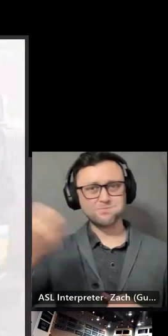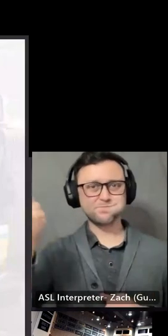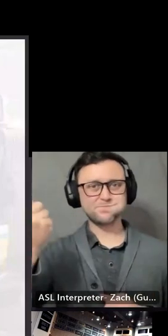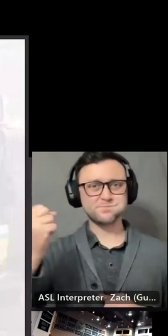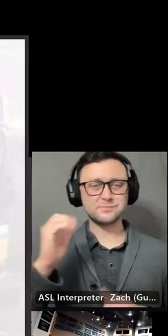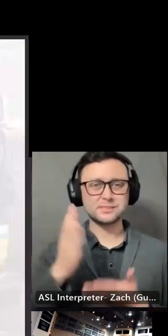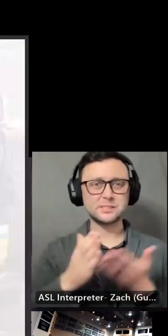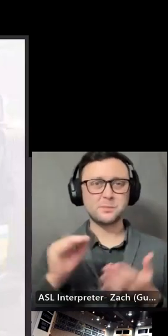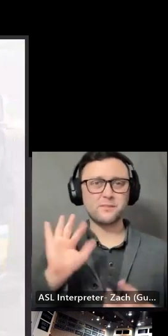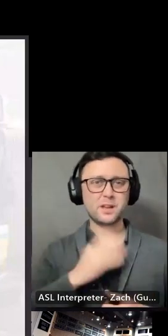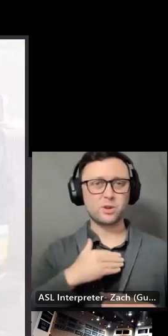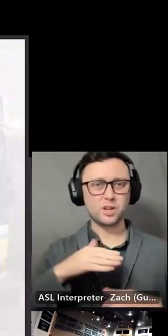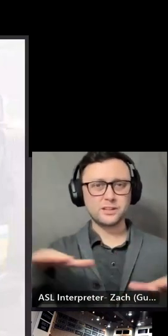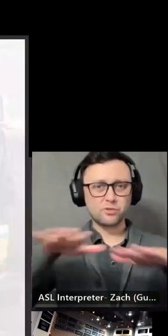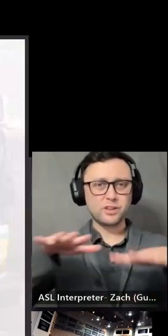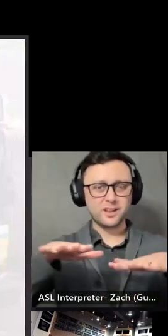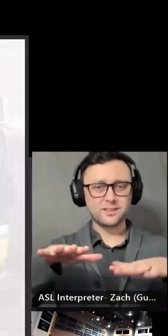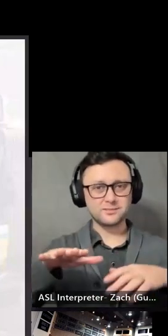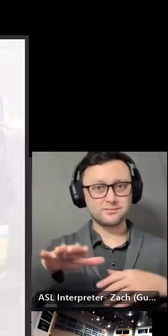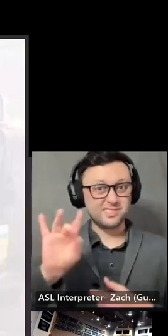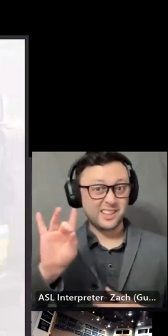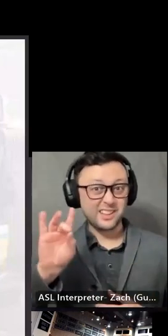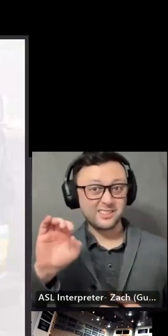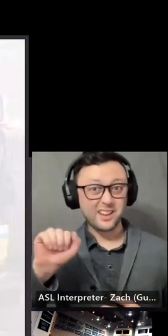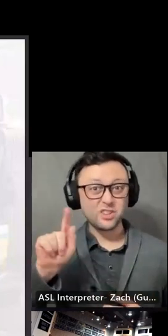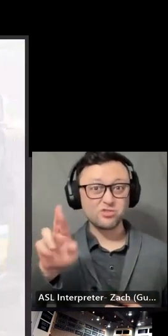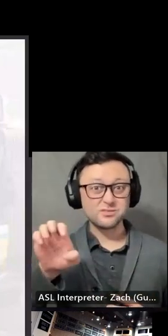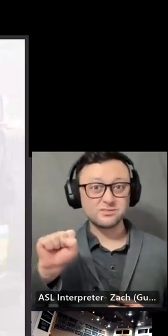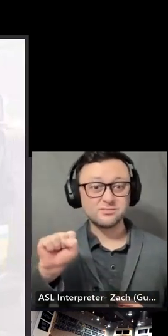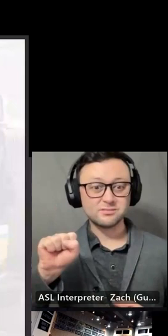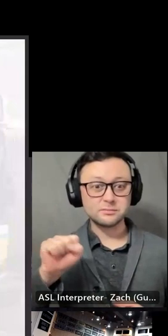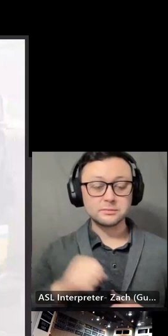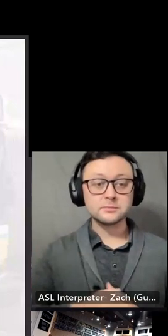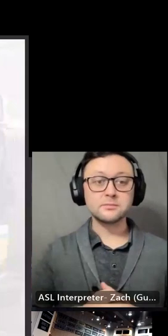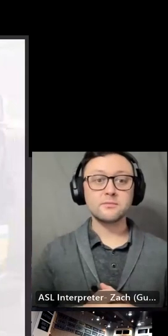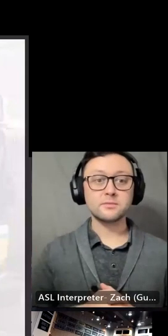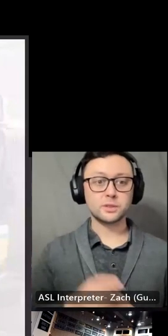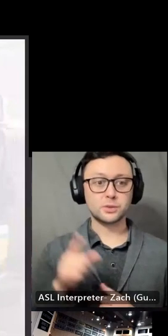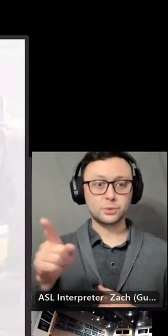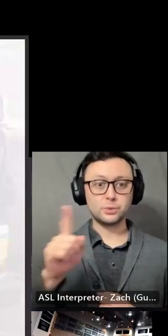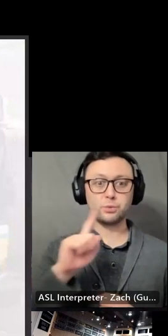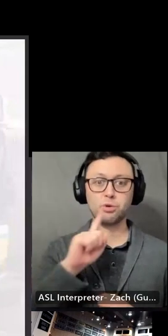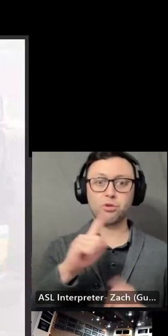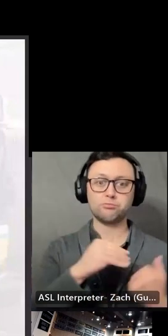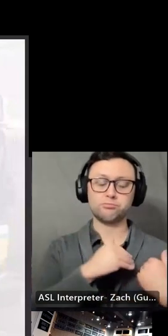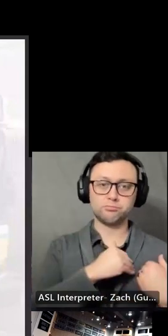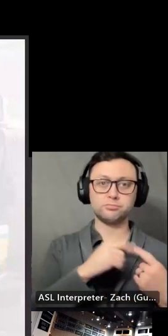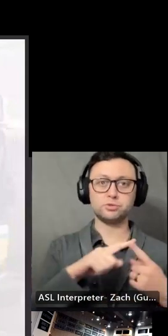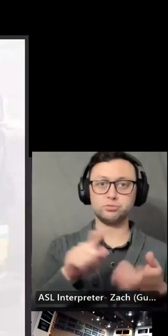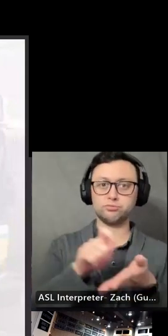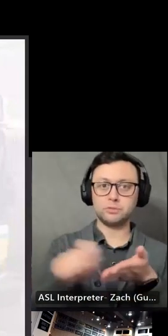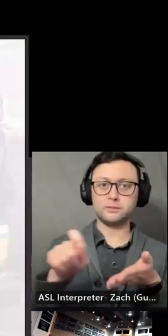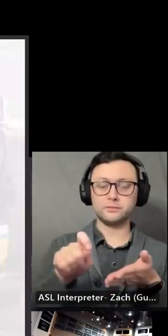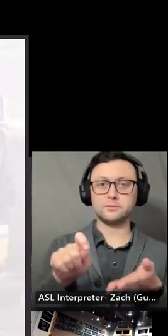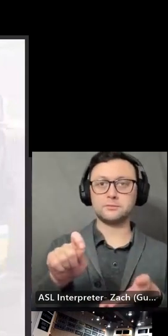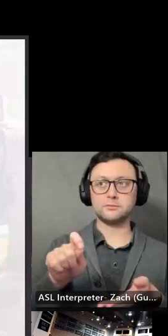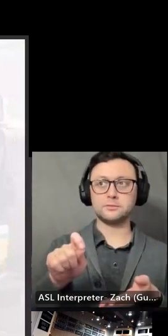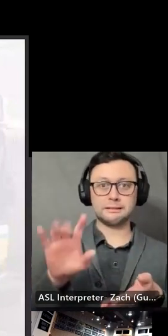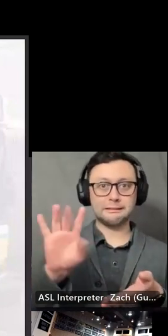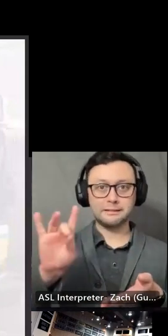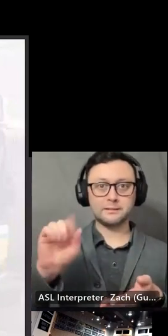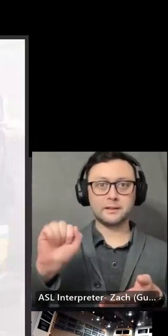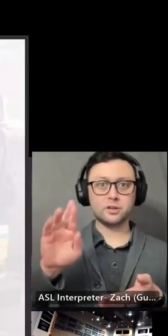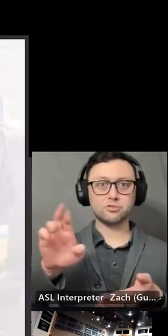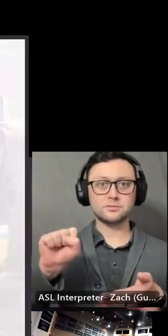issue in many of our minds. The MOU states that you are required to provide 8 acres or more for community